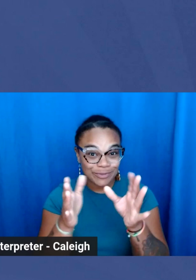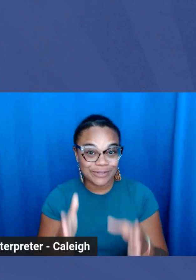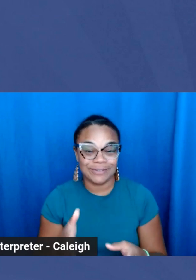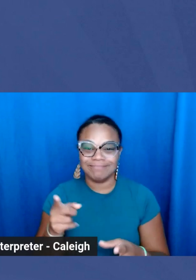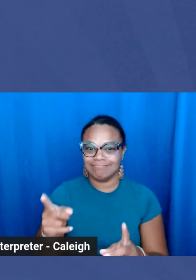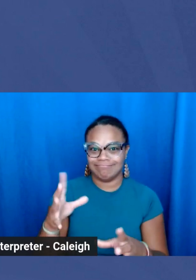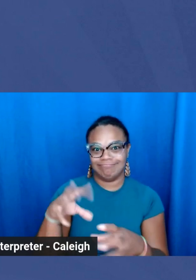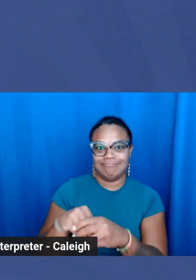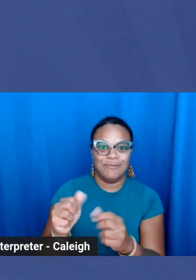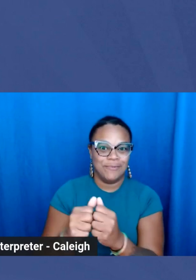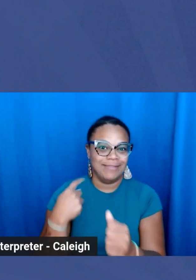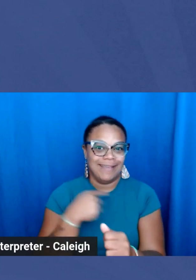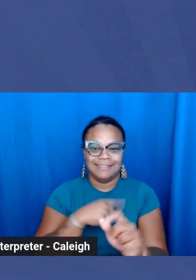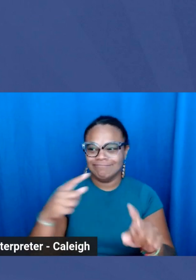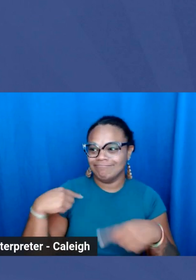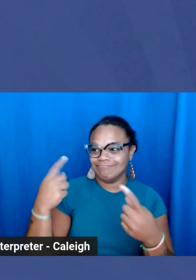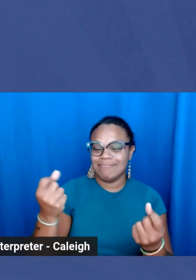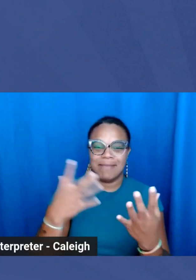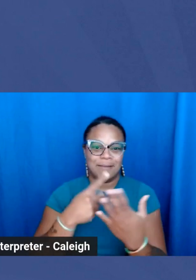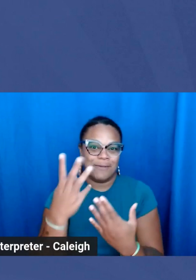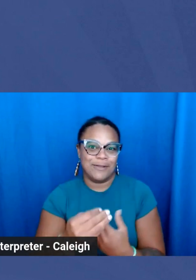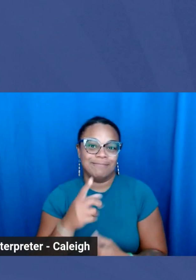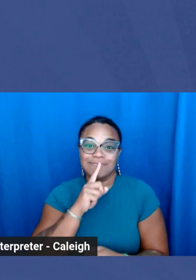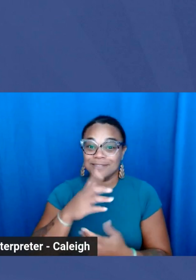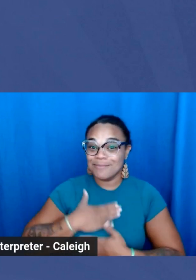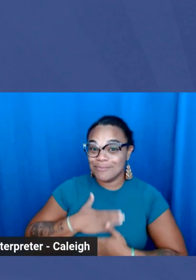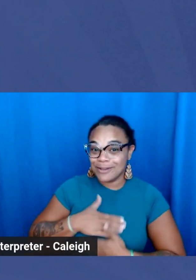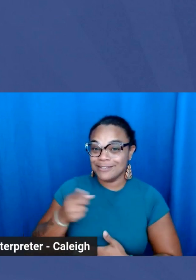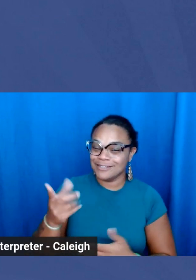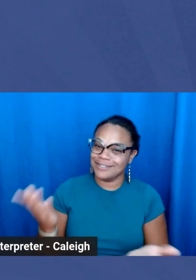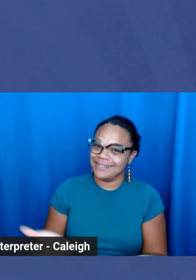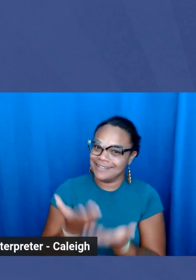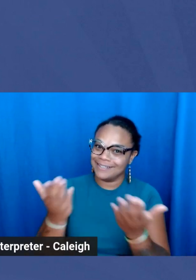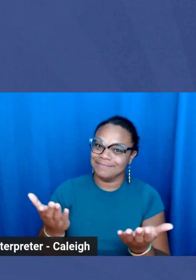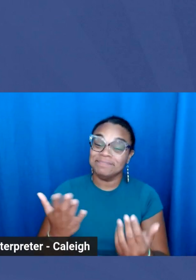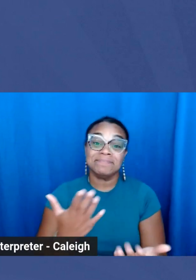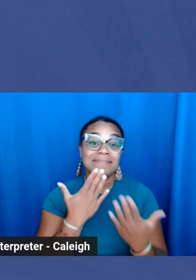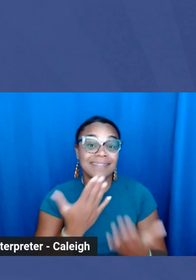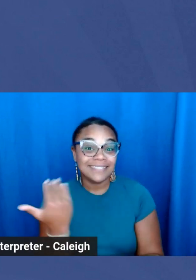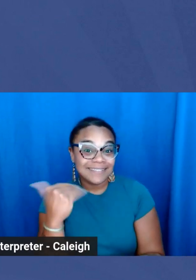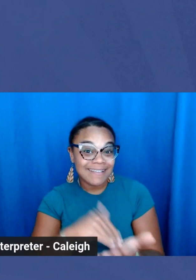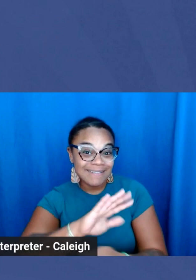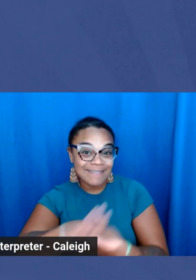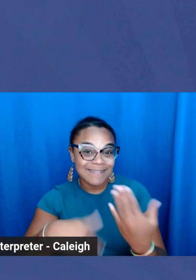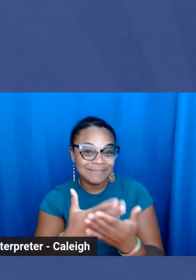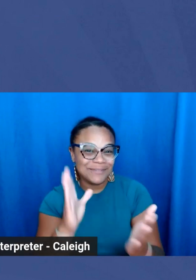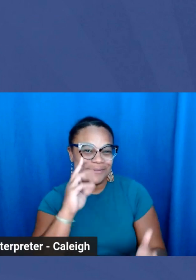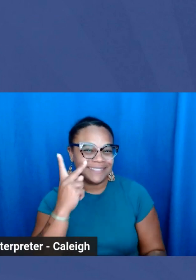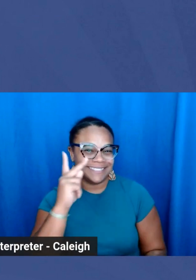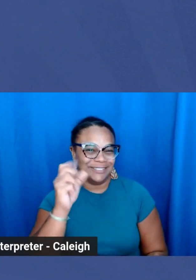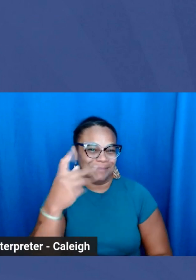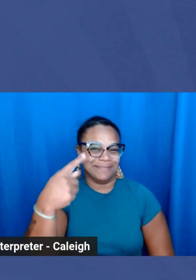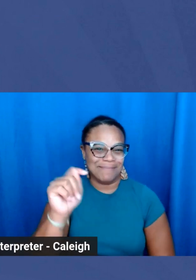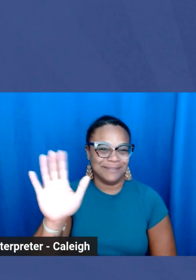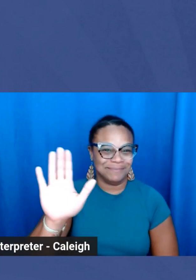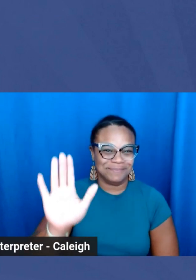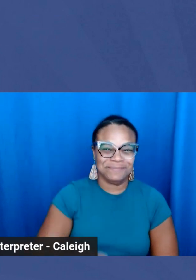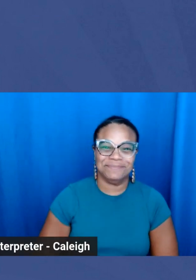been with us for many of our programs, and we really appreciate her being here. So thanks again, everybody, and we'll see you in September.